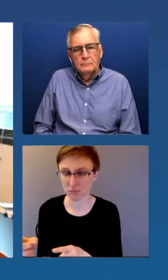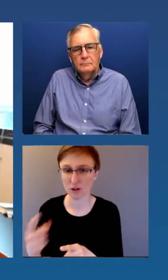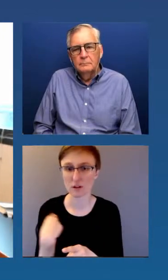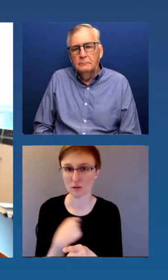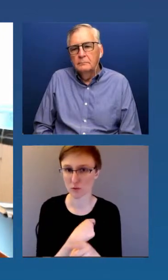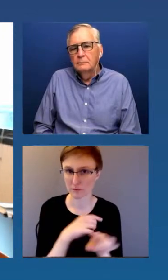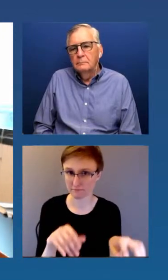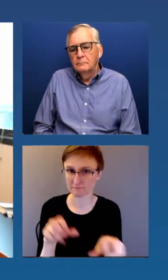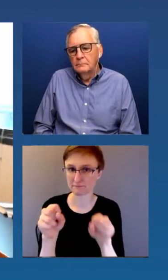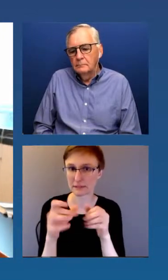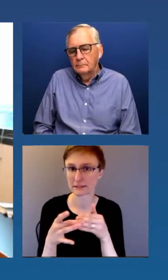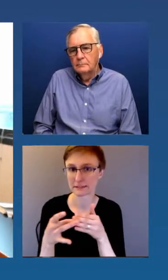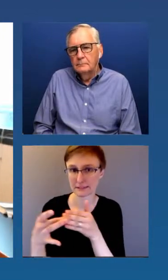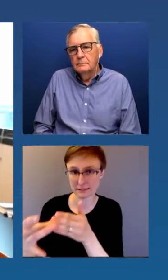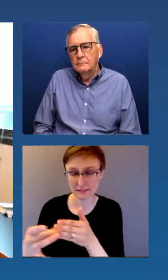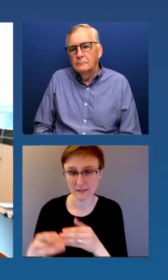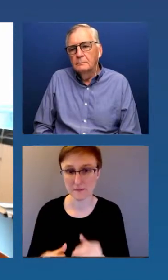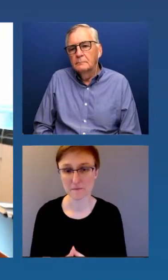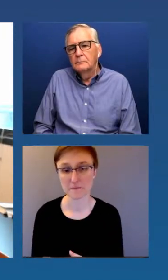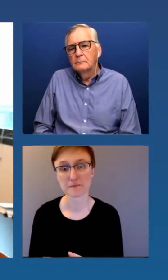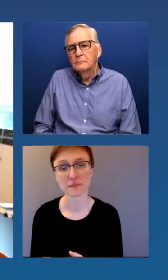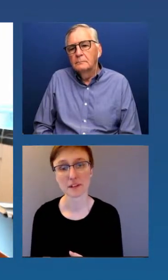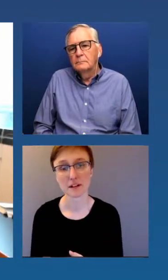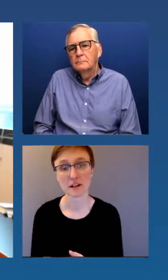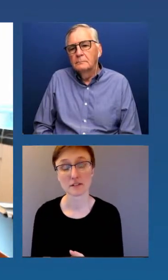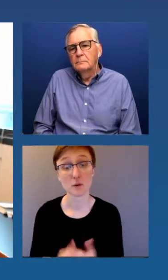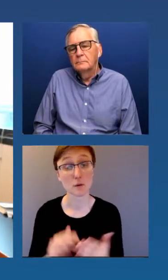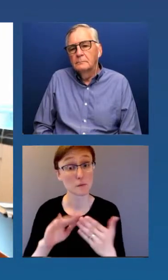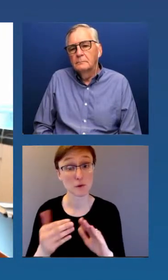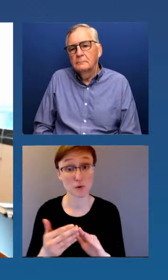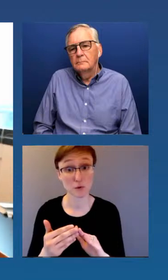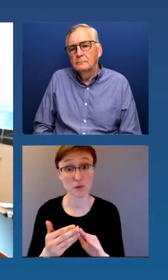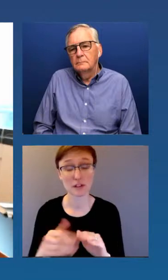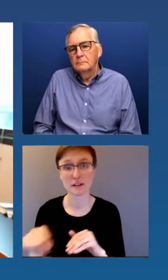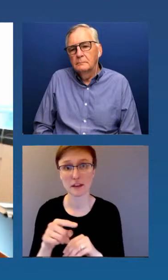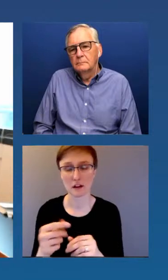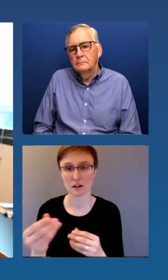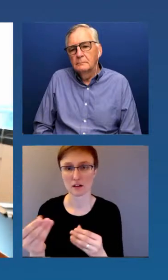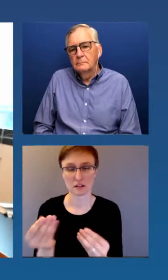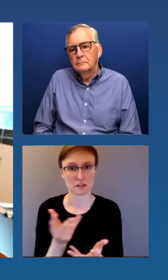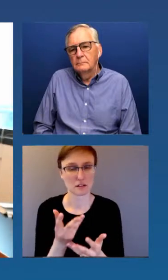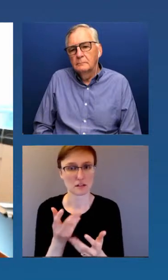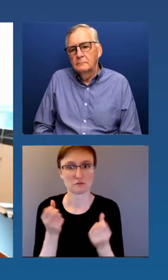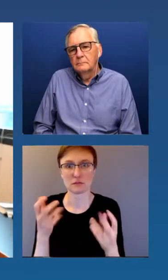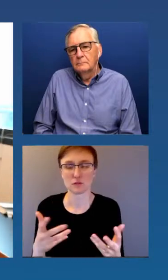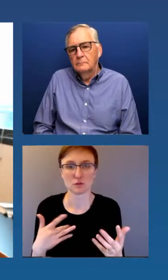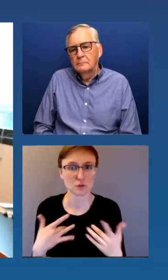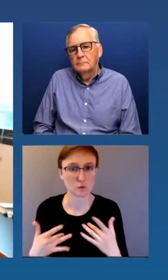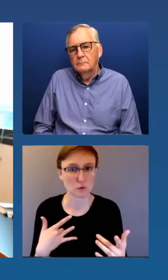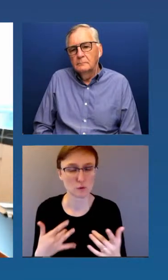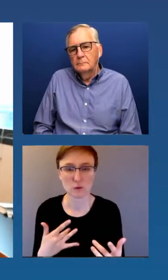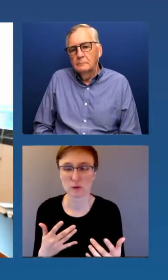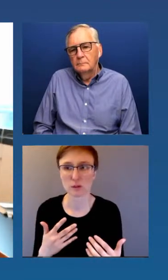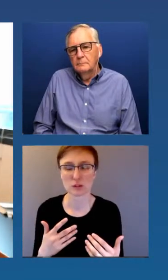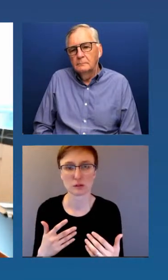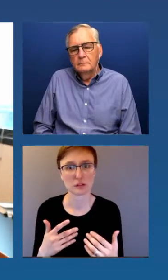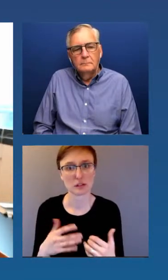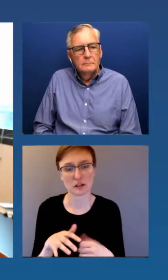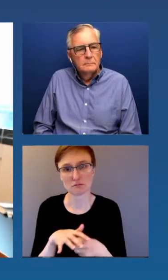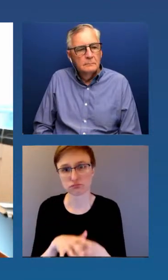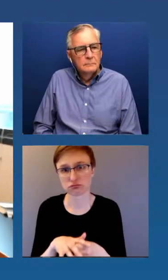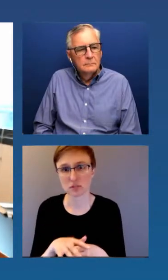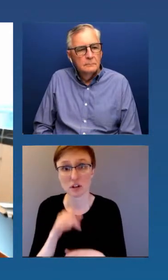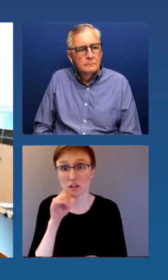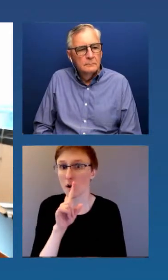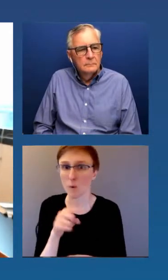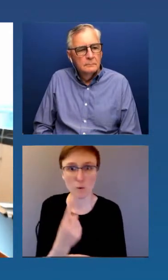we continue to hear from people in this community just how much they're dealing with. They're not just dealing with COVID. They're dealing with the impacts